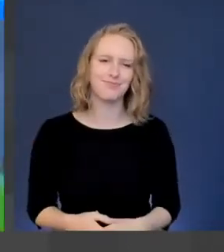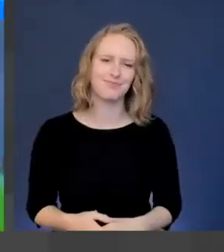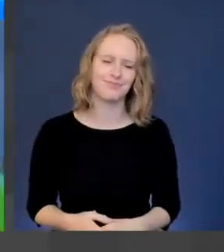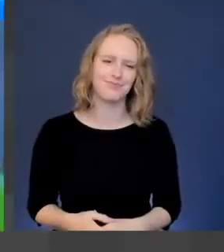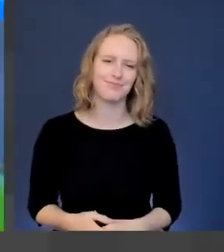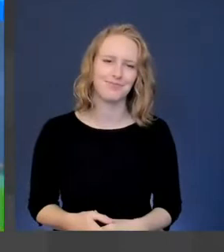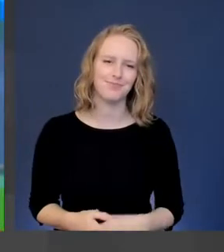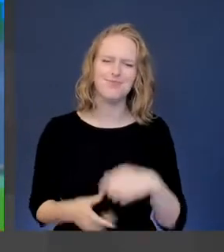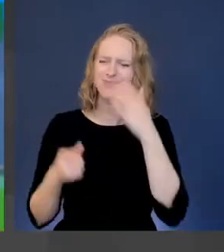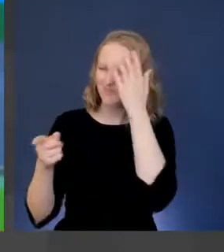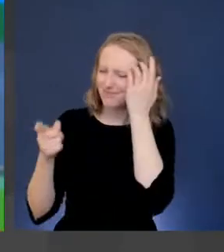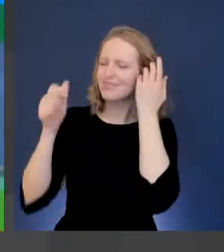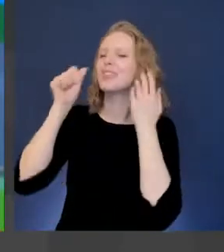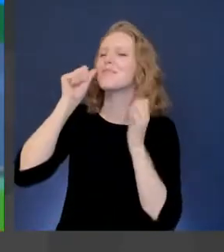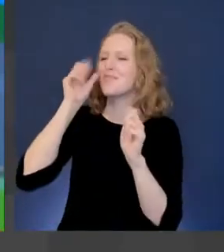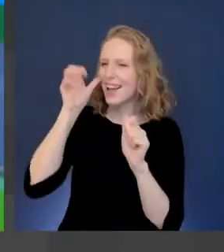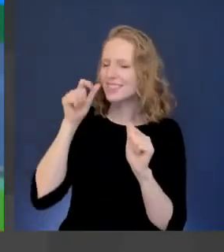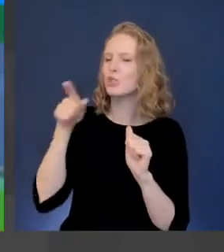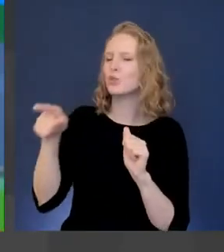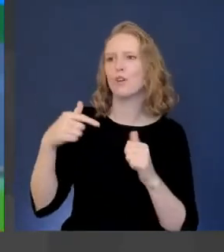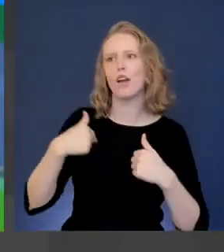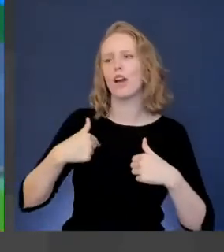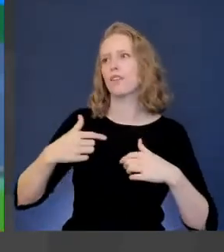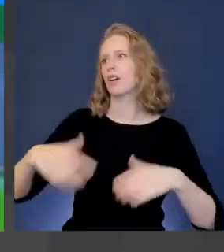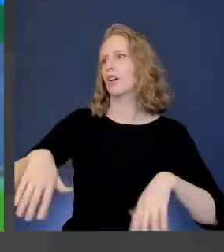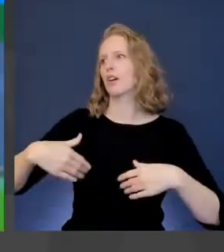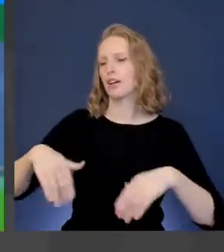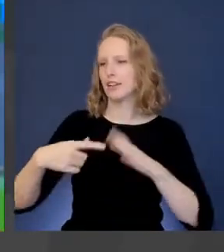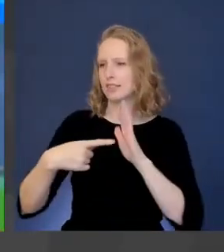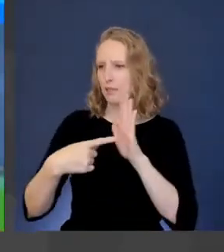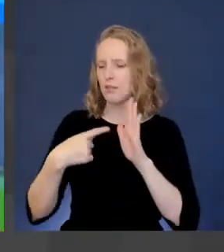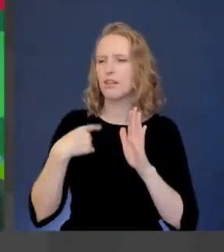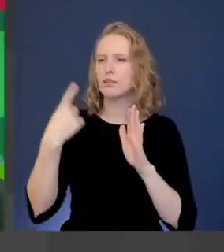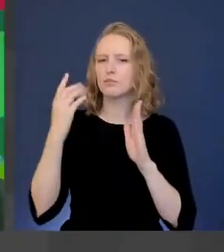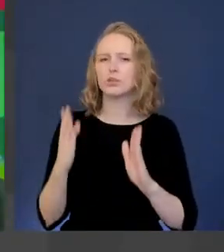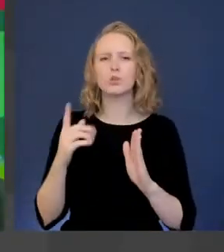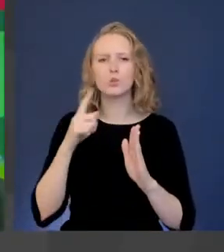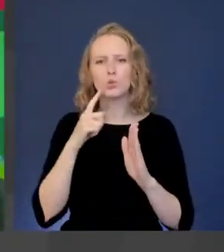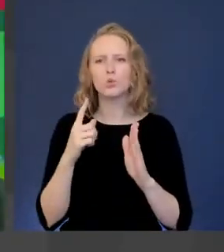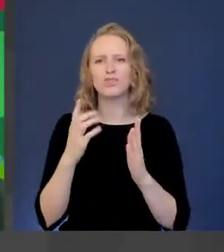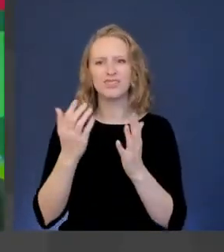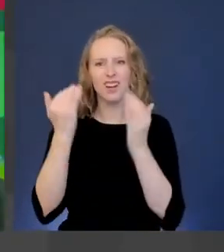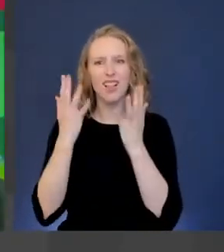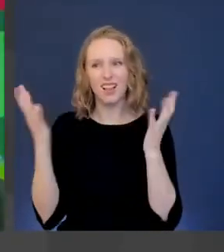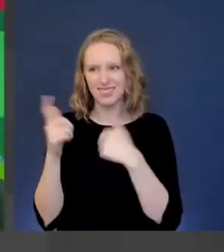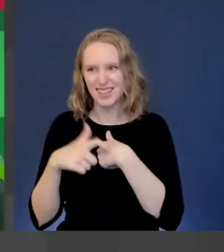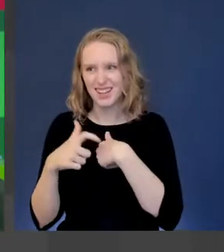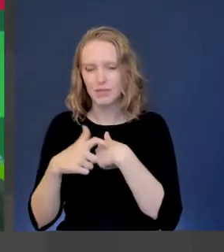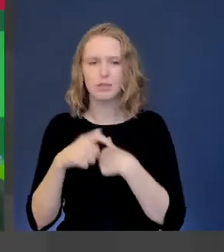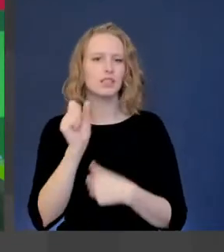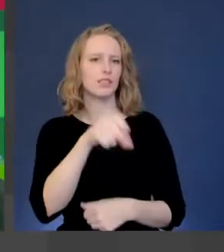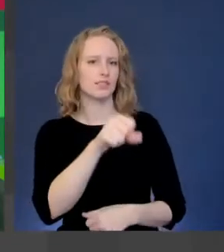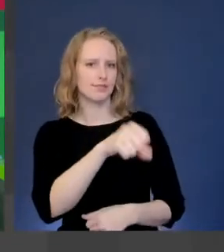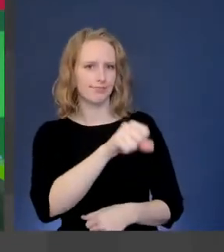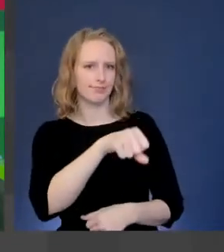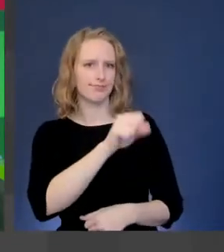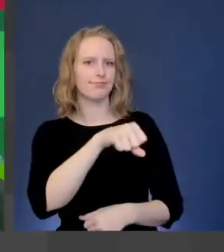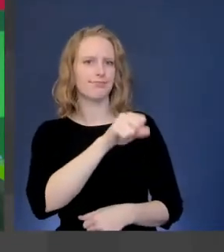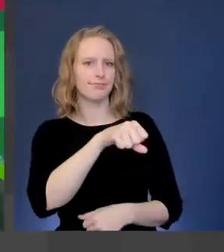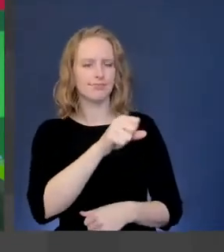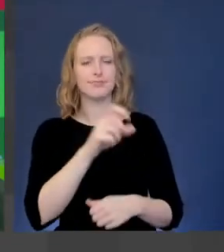amazing example of someone who took a lot of time giving notes. Yeah. For example, a